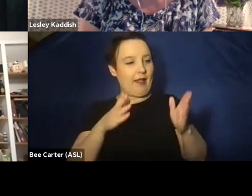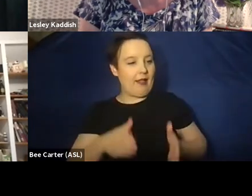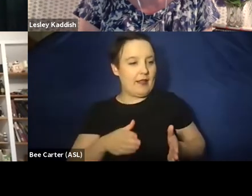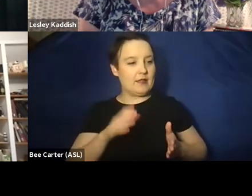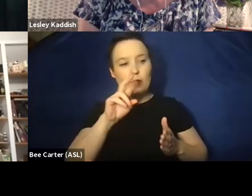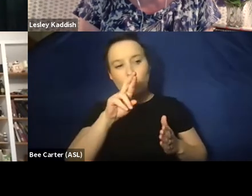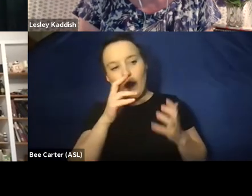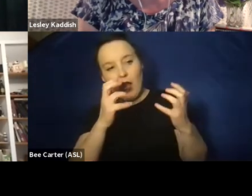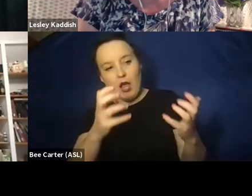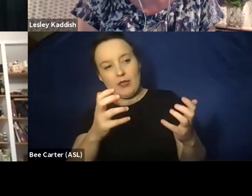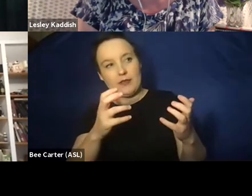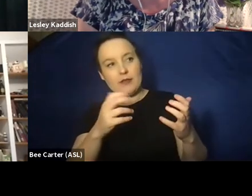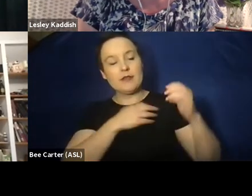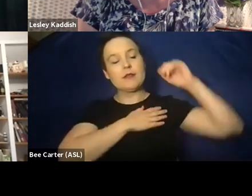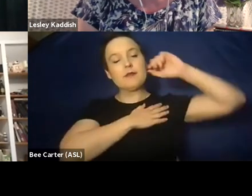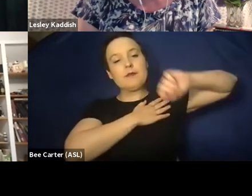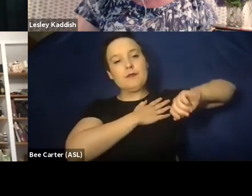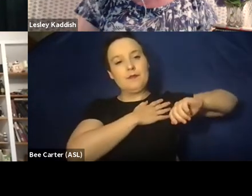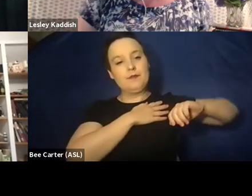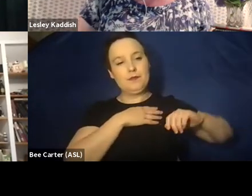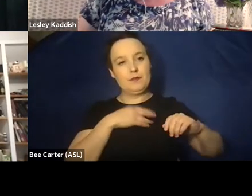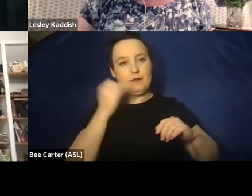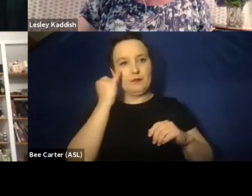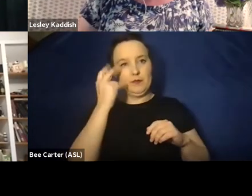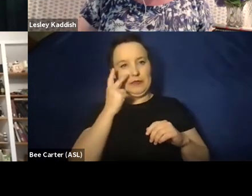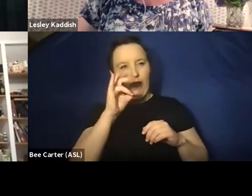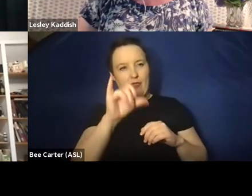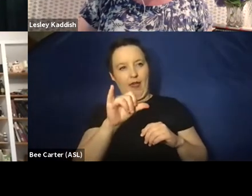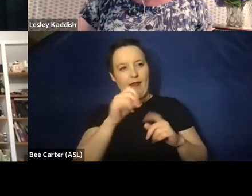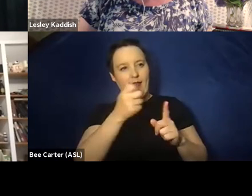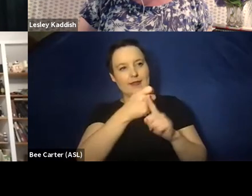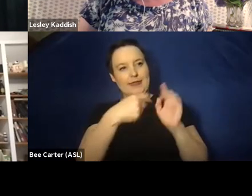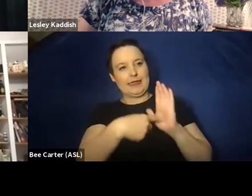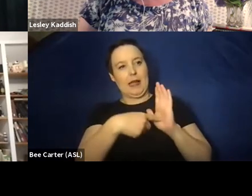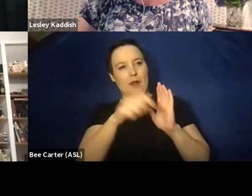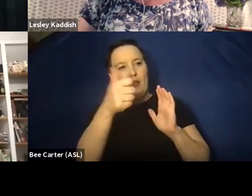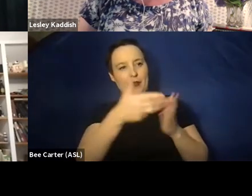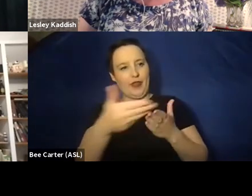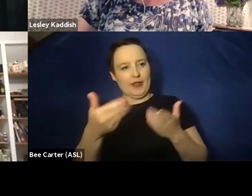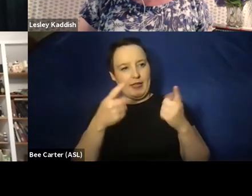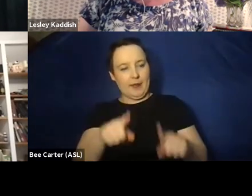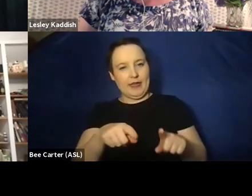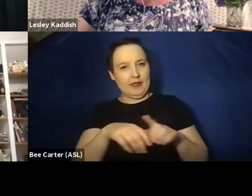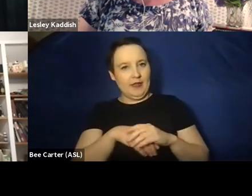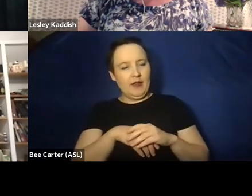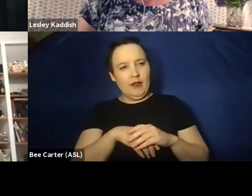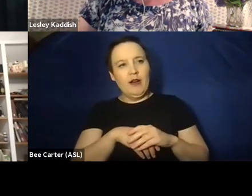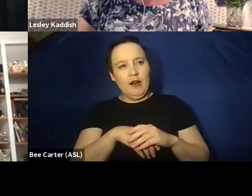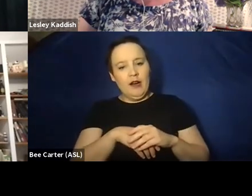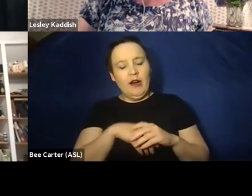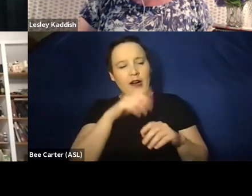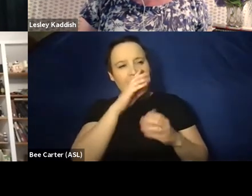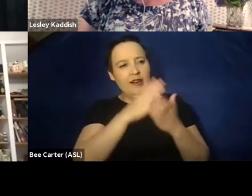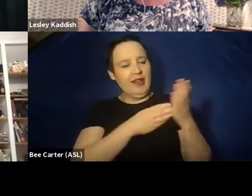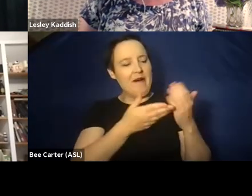out there, if we were to take that as an example, a metaphor for other things, so the fixed, there's